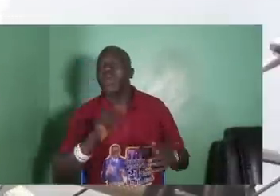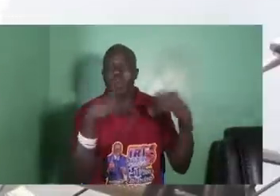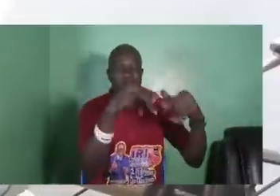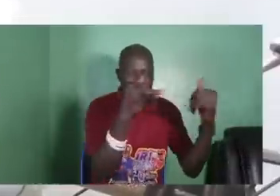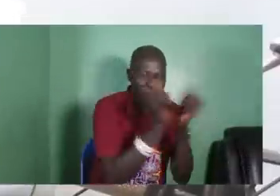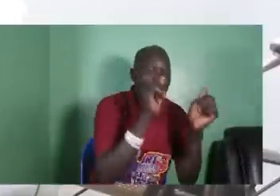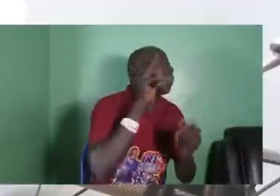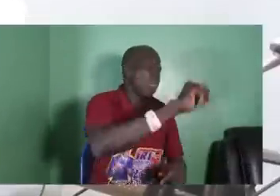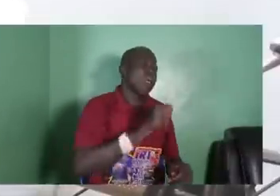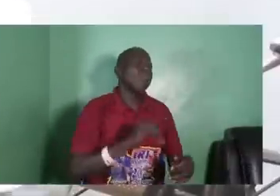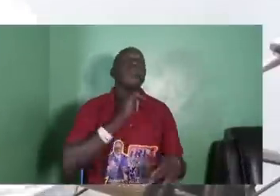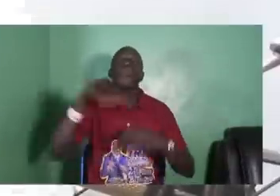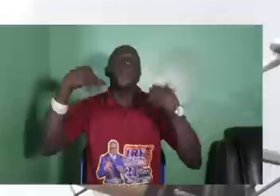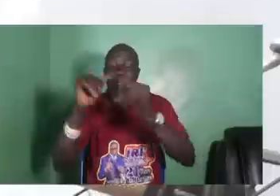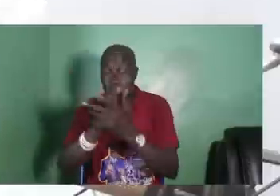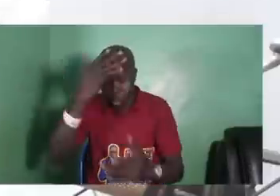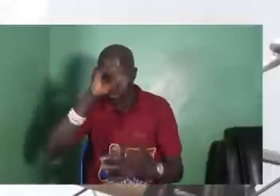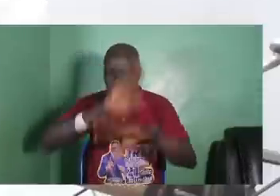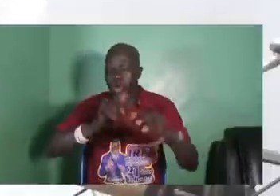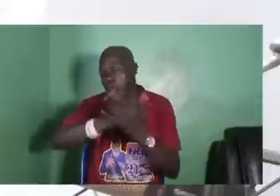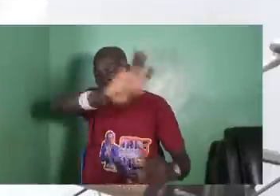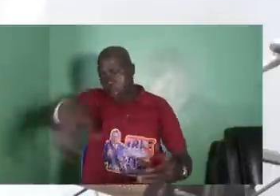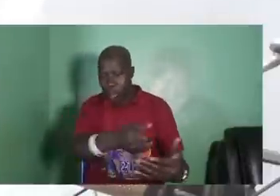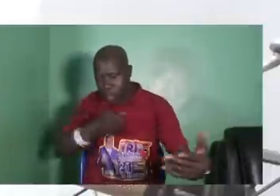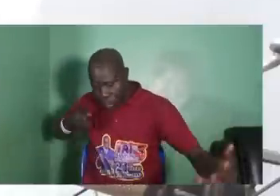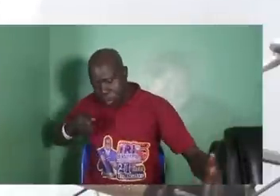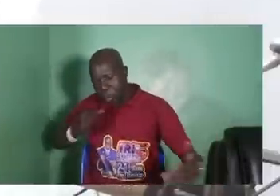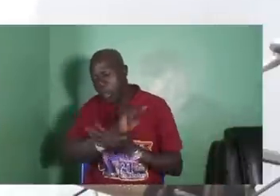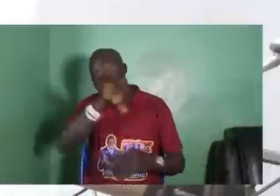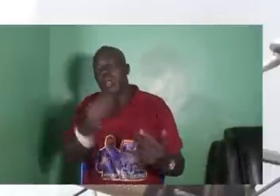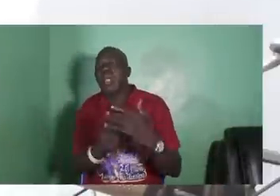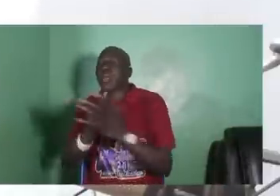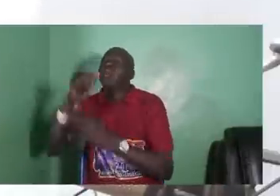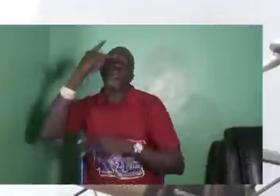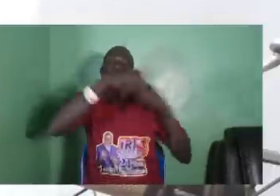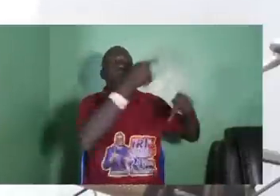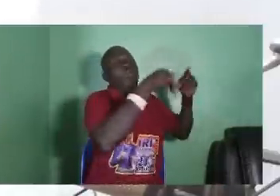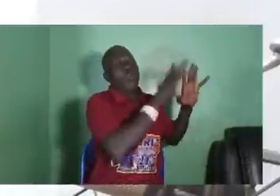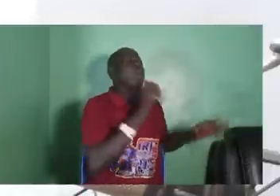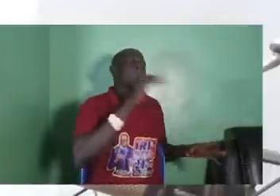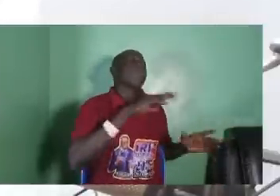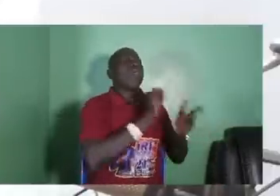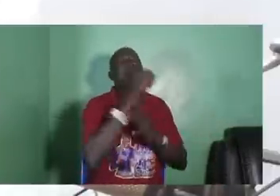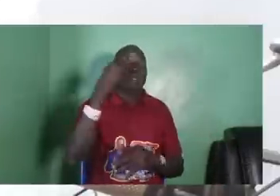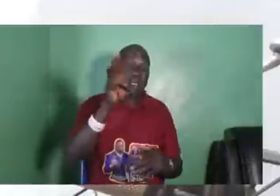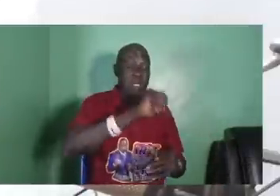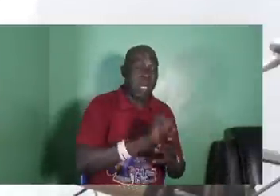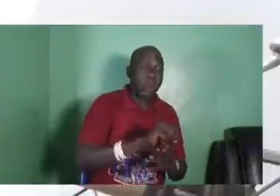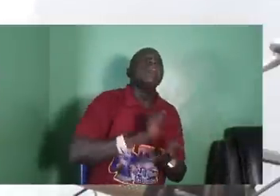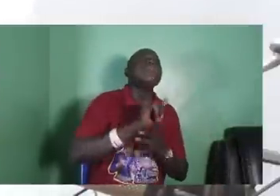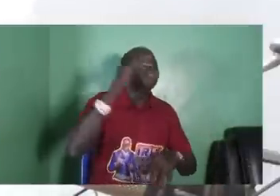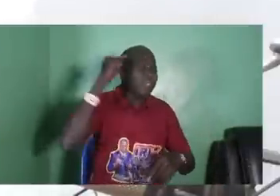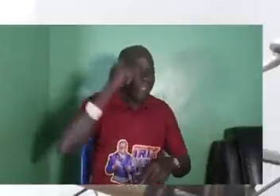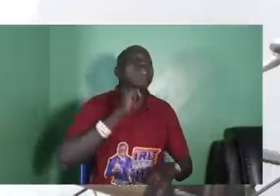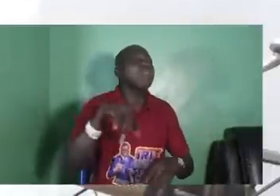wo don't talk ni da woli you know what the sword of e mo ye awon woli obere a lot of prophet o ye ko ta ba ri won that you see them amaro pe wa je